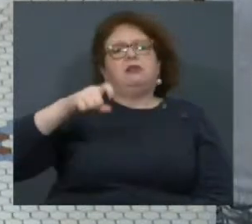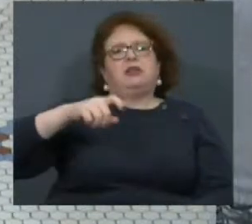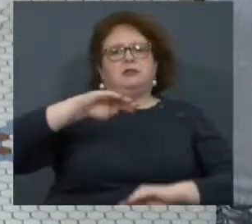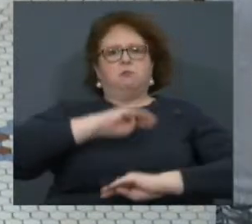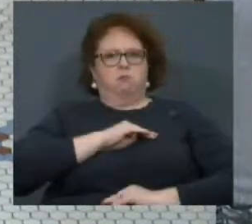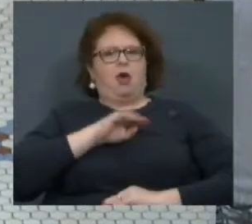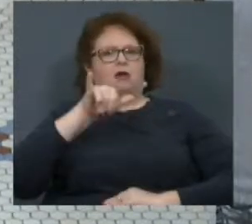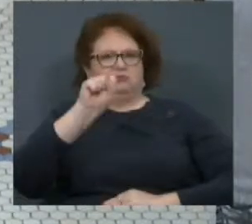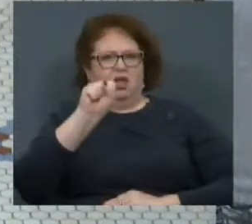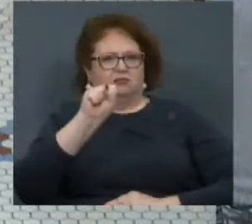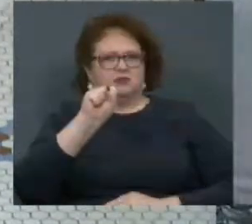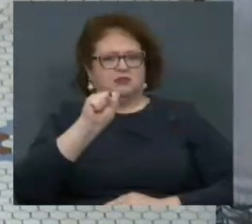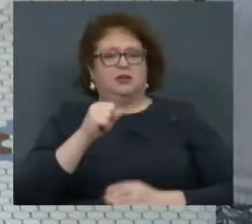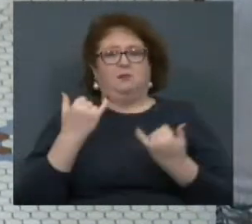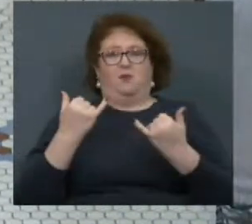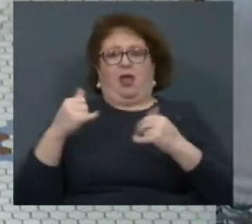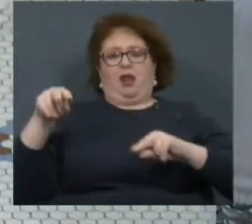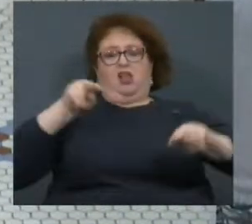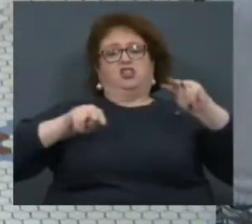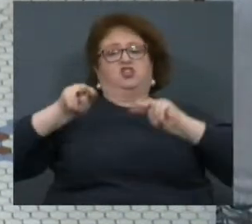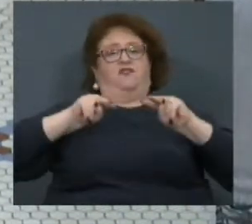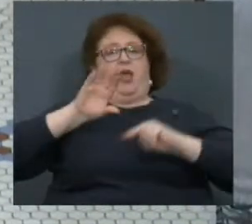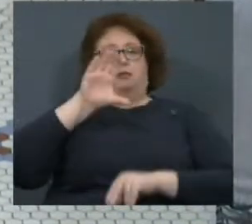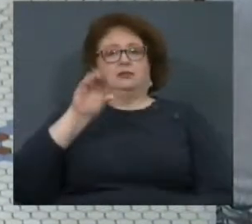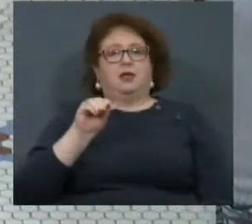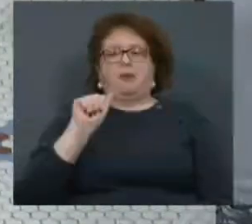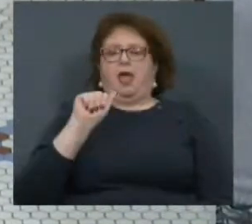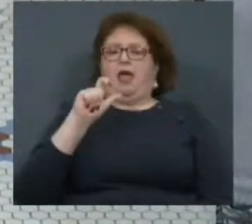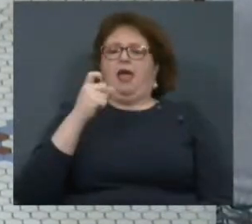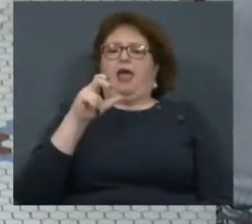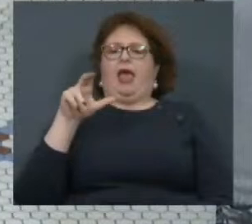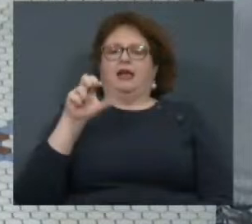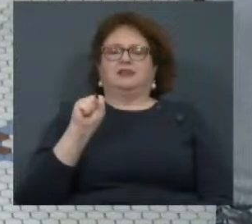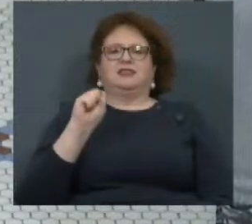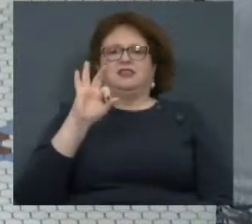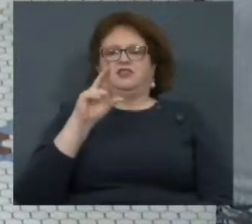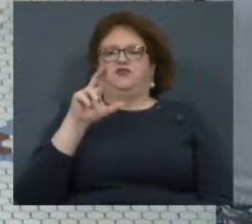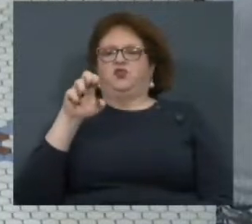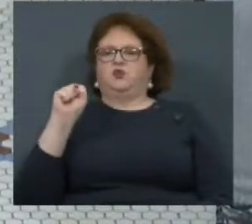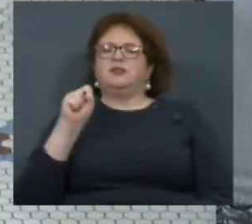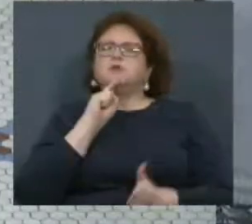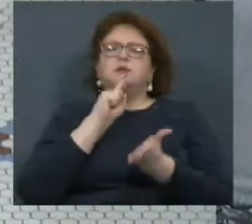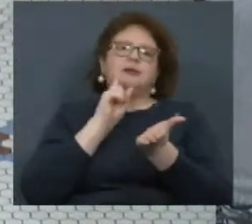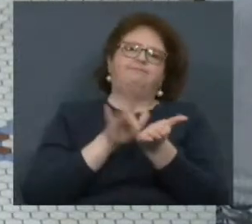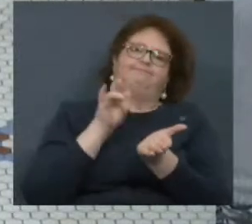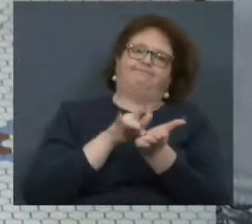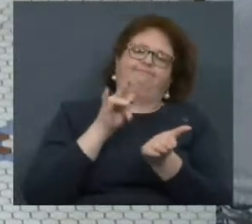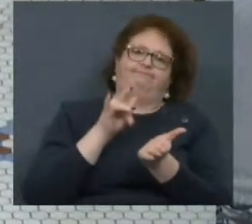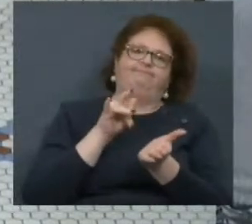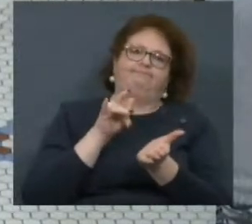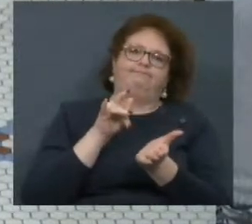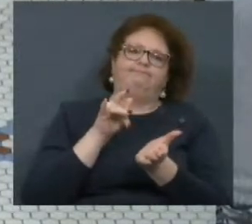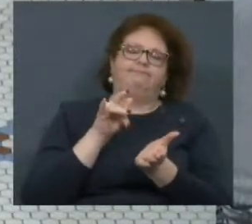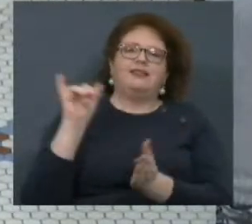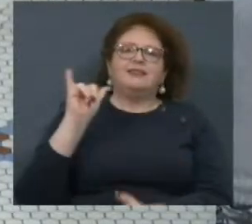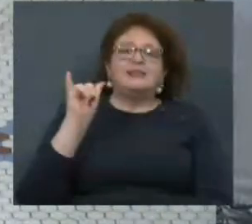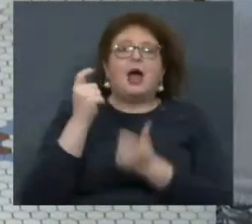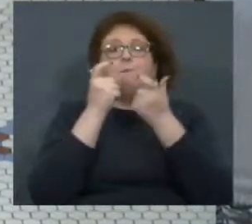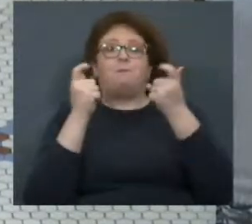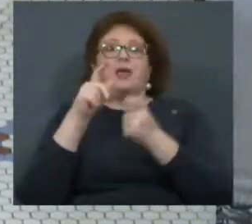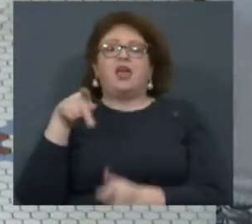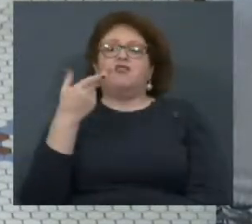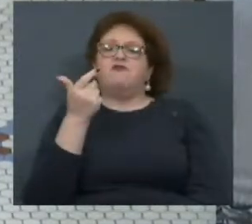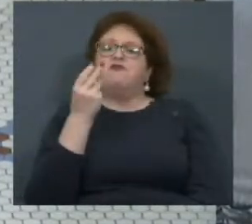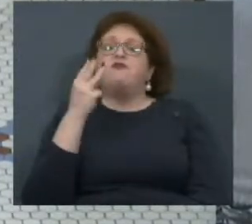now, surveillance companies like Axon Fusus are taking advantage of this shared value of ours. Just like Big Pharma takes advantage